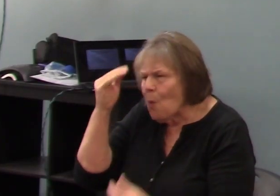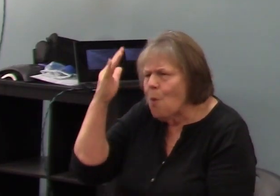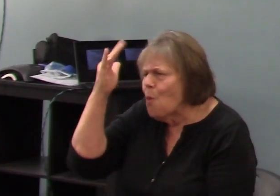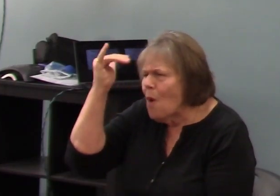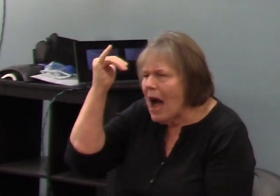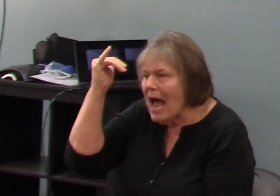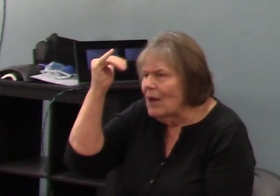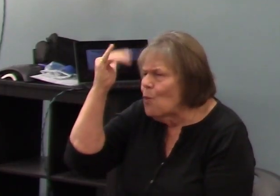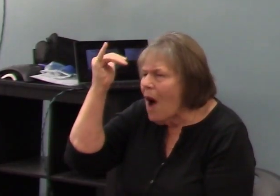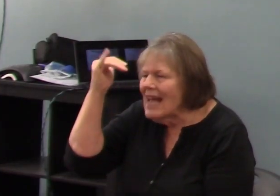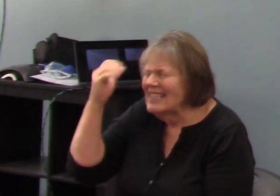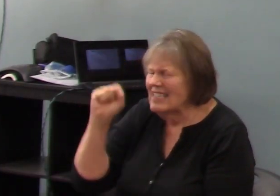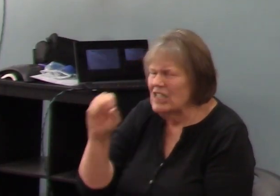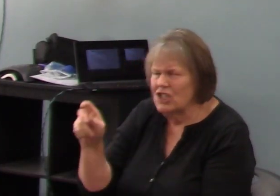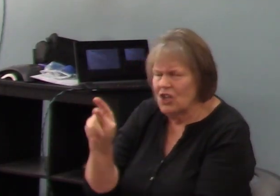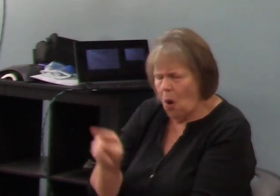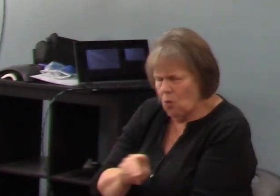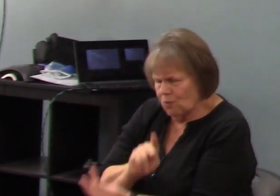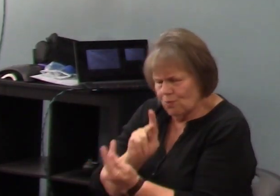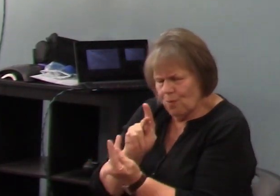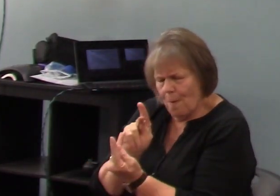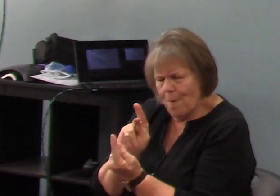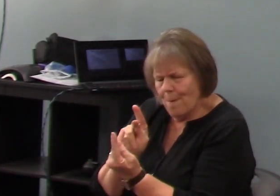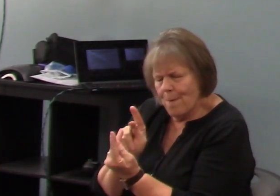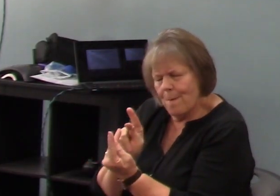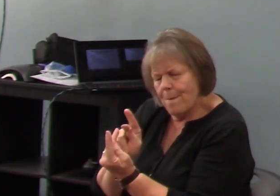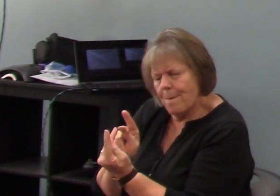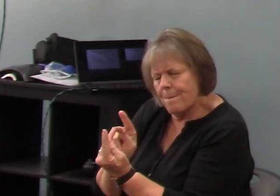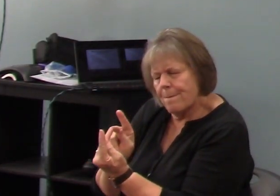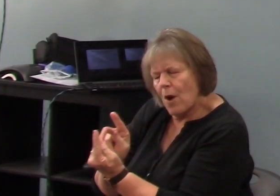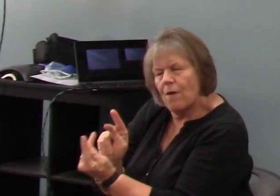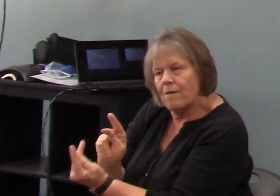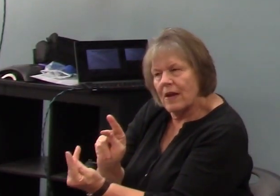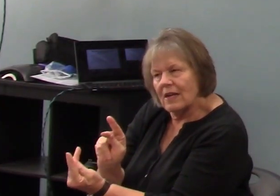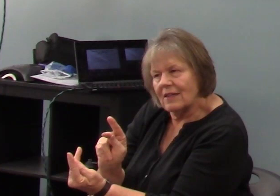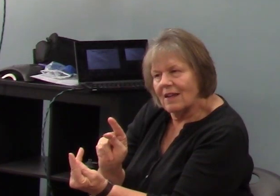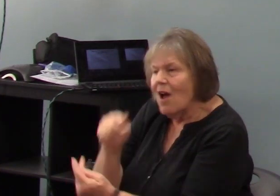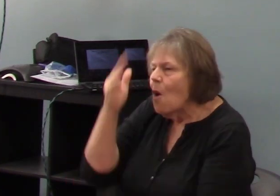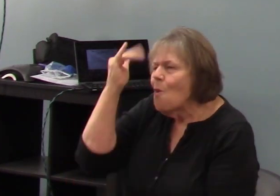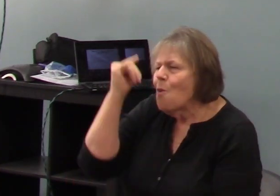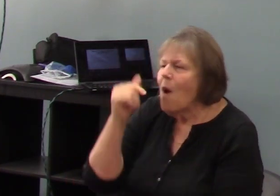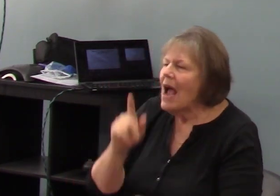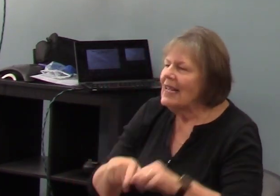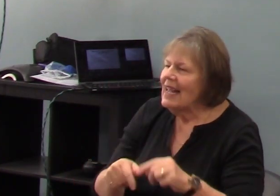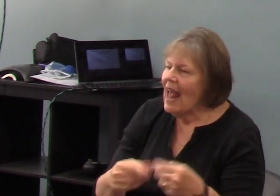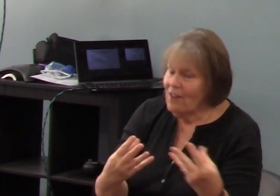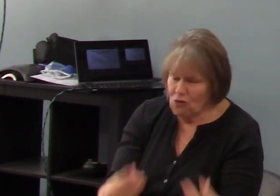so precise? Like, why can't we have the gravity be just a little bit different?